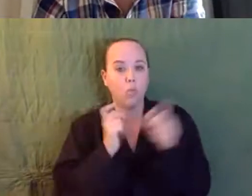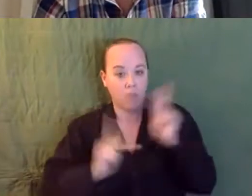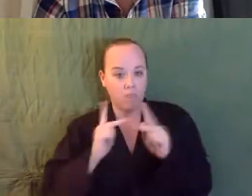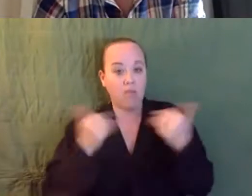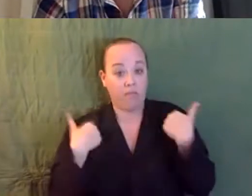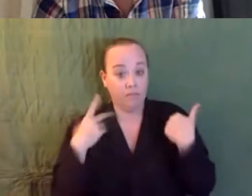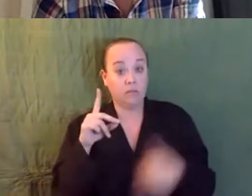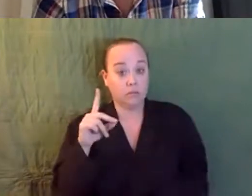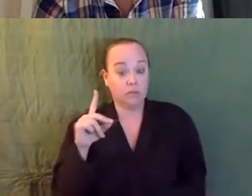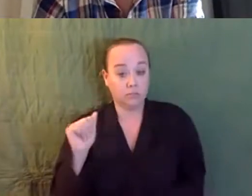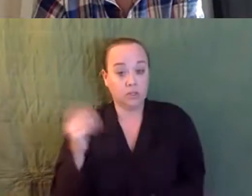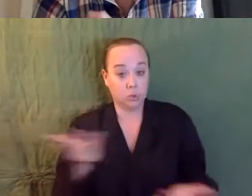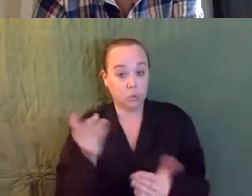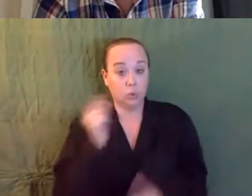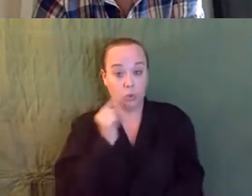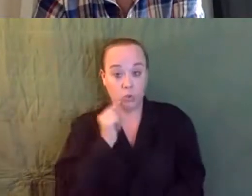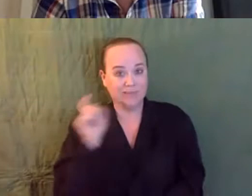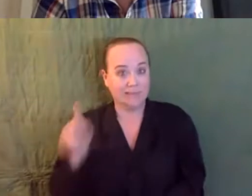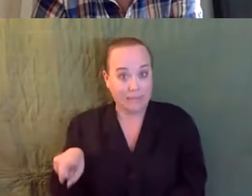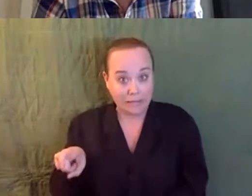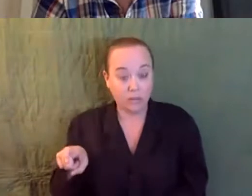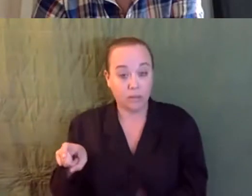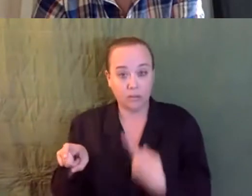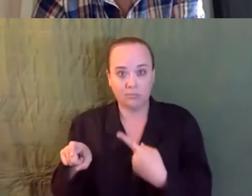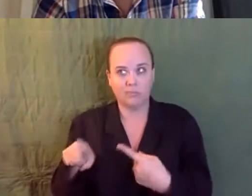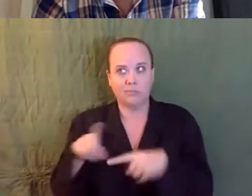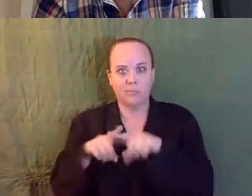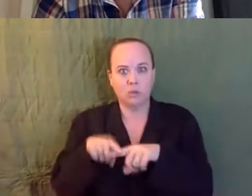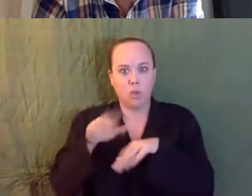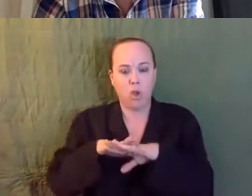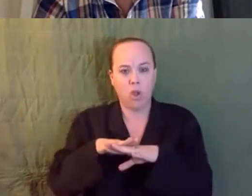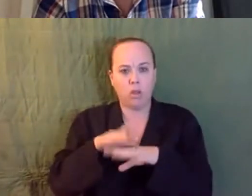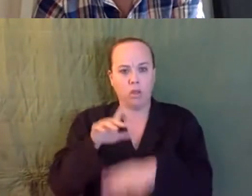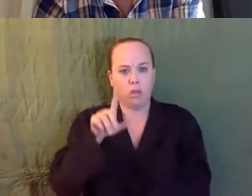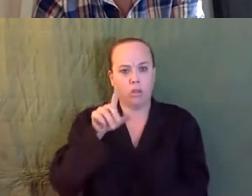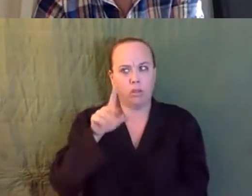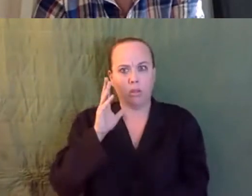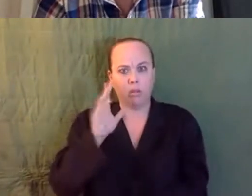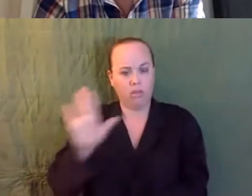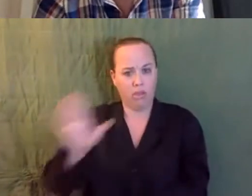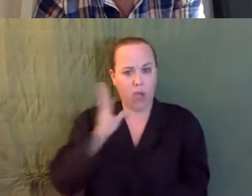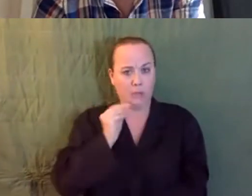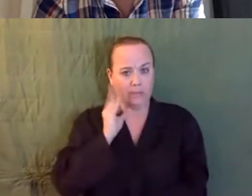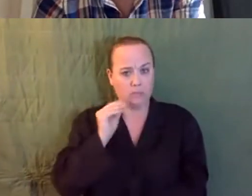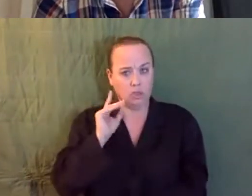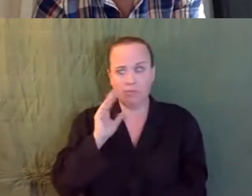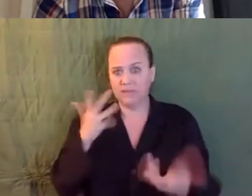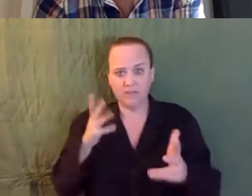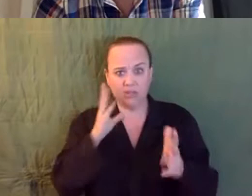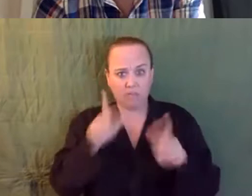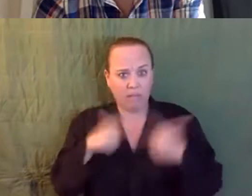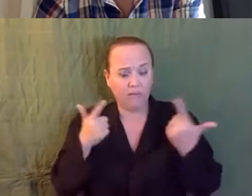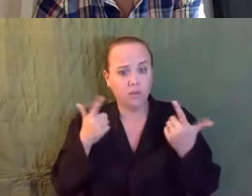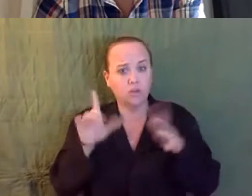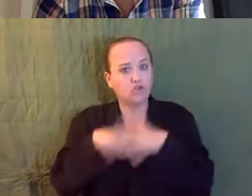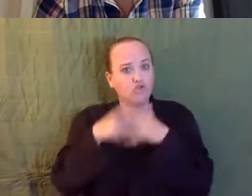with a disability in San Antonio need, based on lived experiences, would be a start, and then representing them based on that.